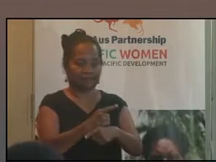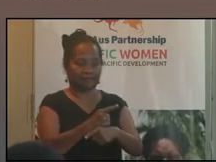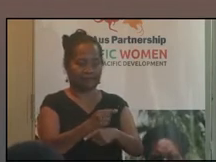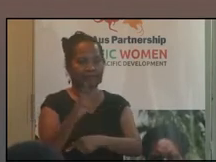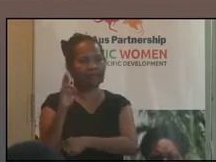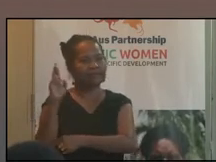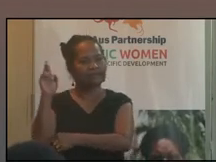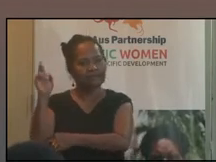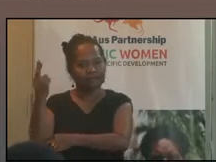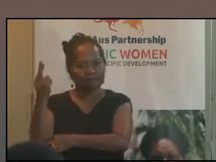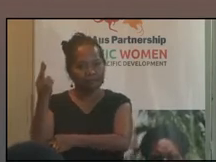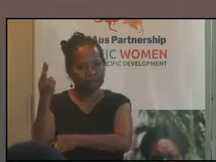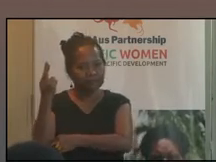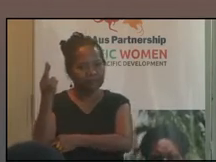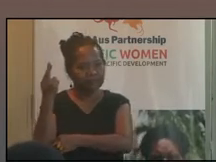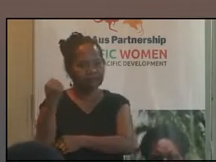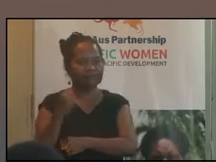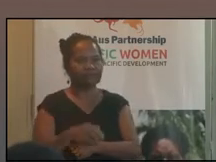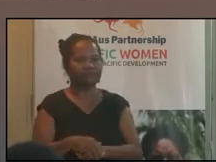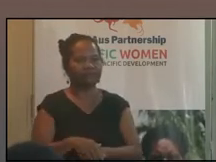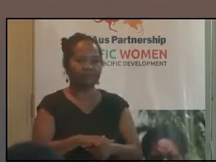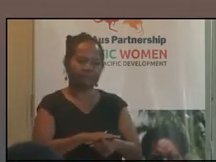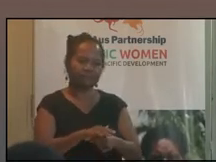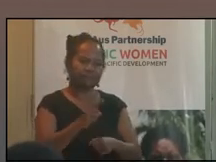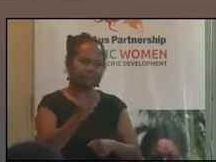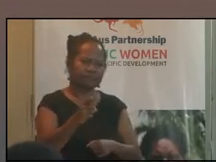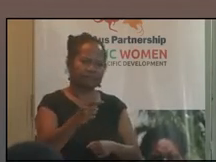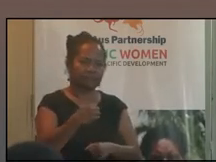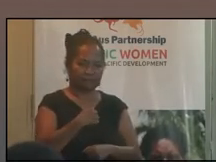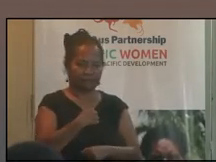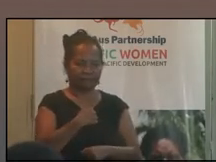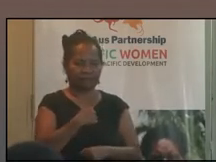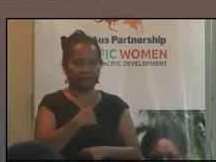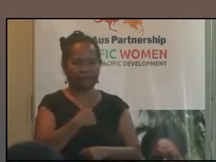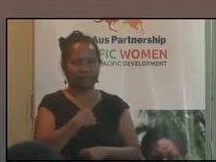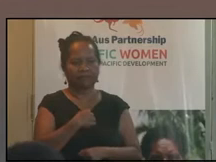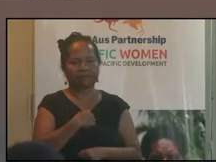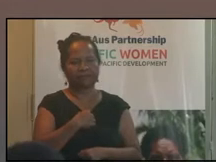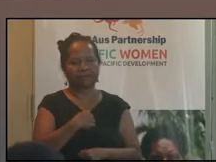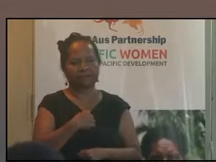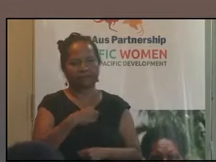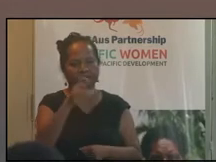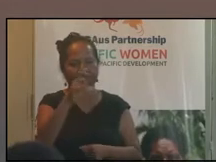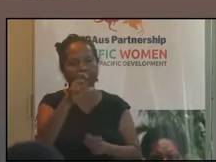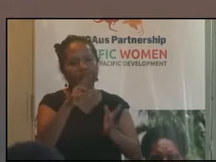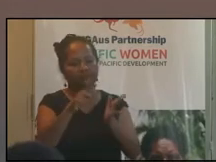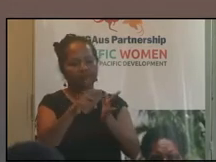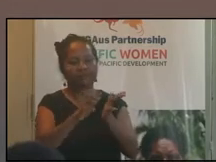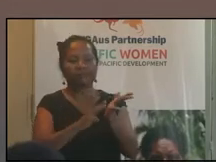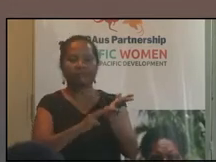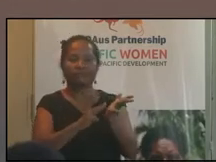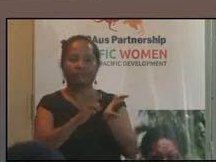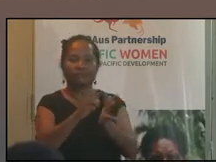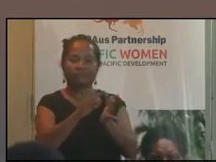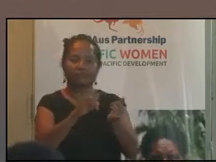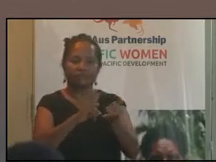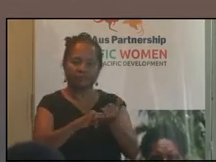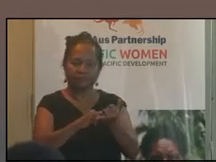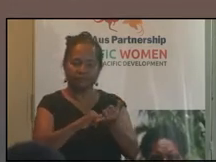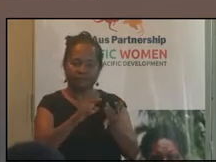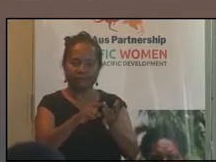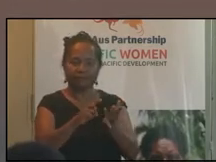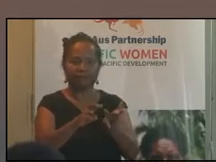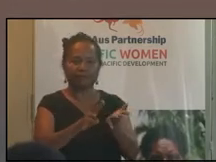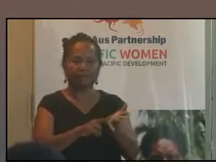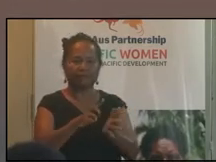representation, just a correction, I am a commissioner with the National Capital District Board, and also